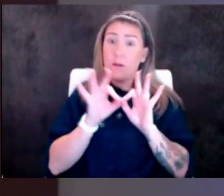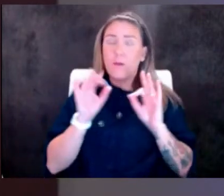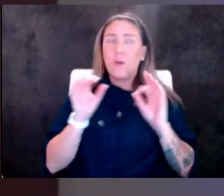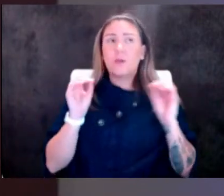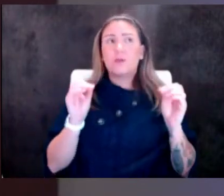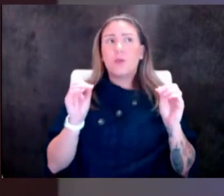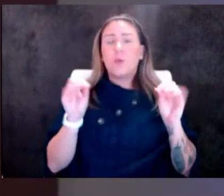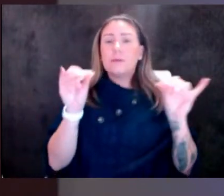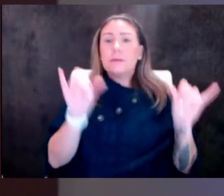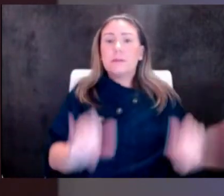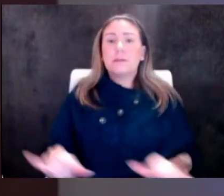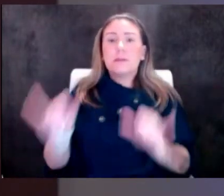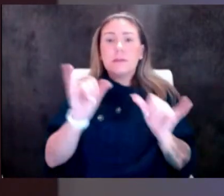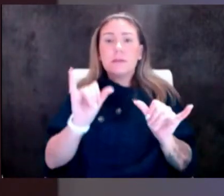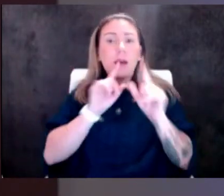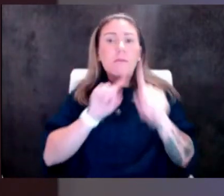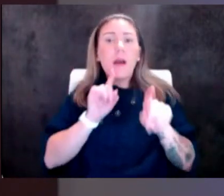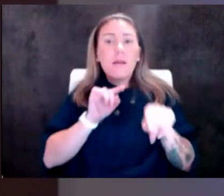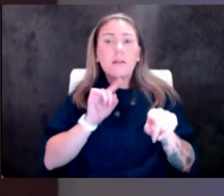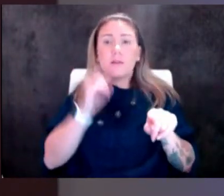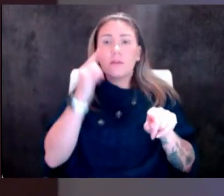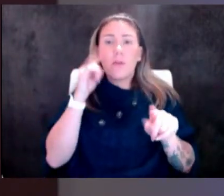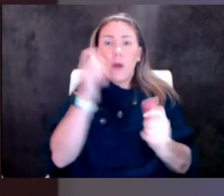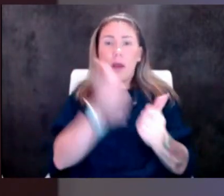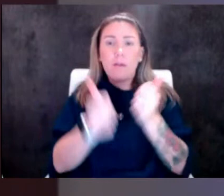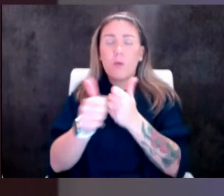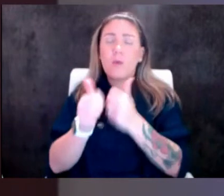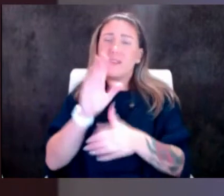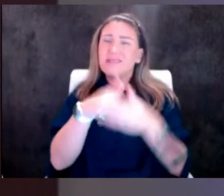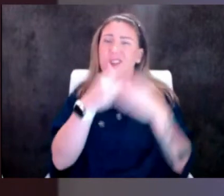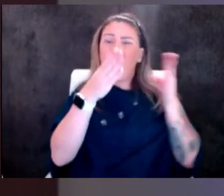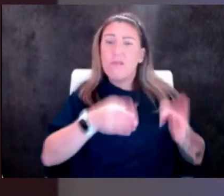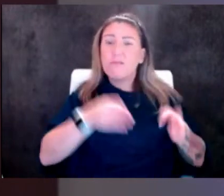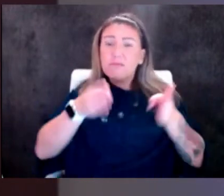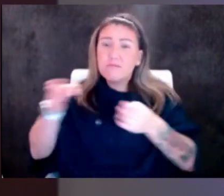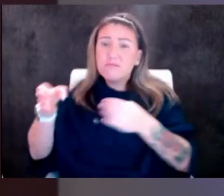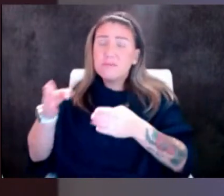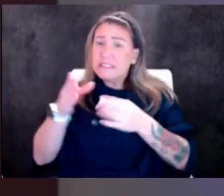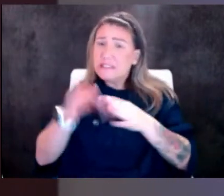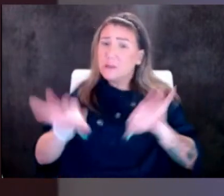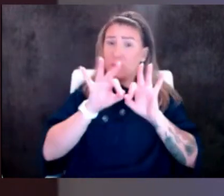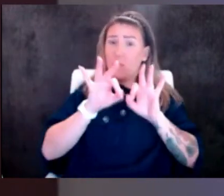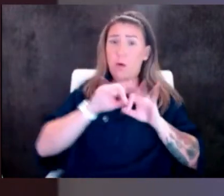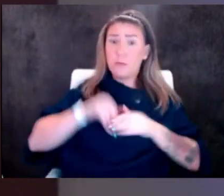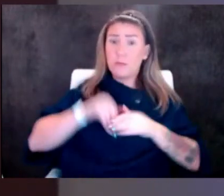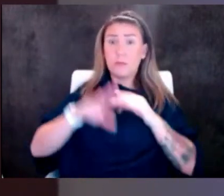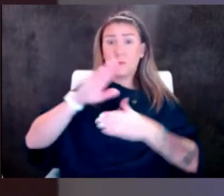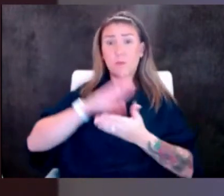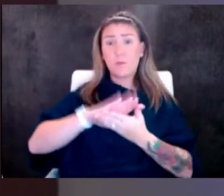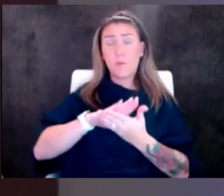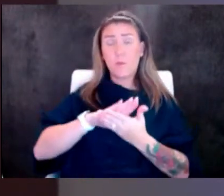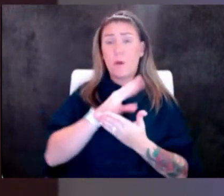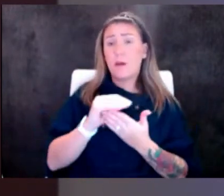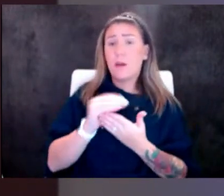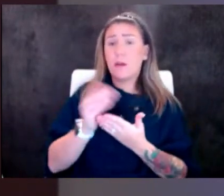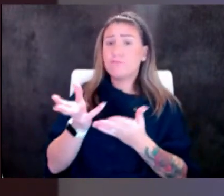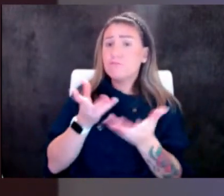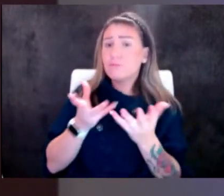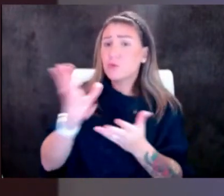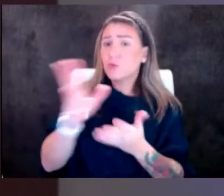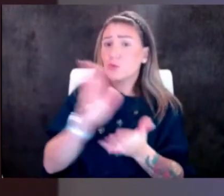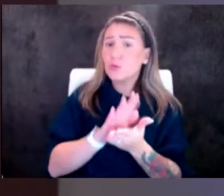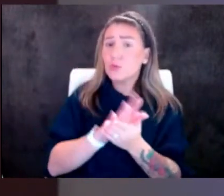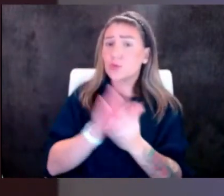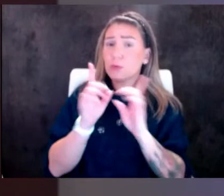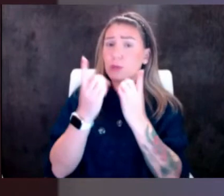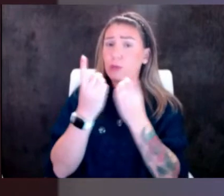but it is important to be able to get them into school, and so working with your school district and the actual school to